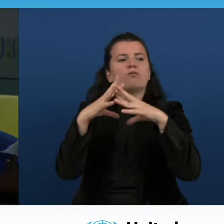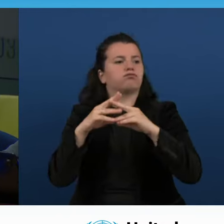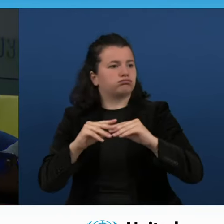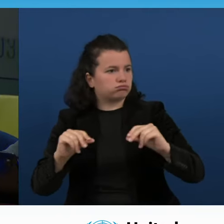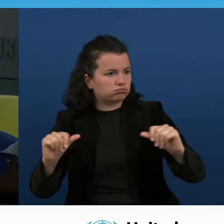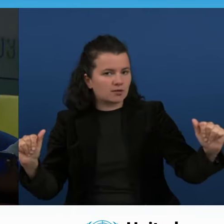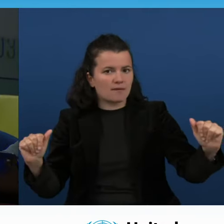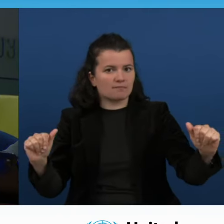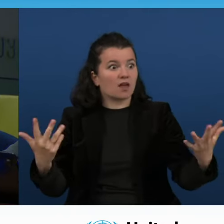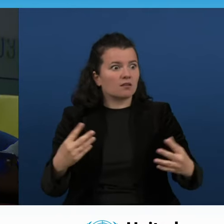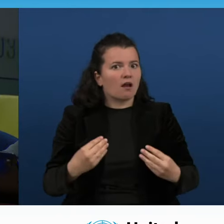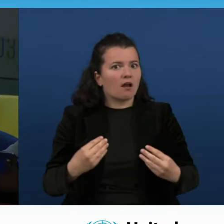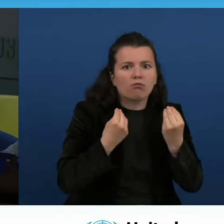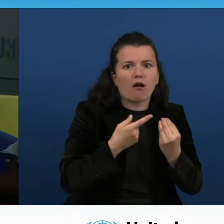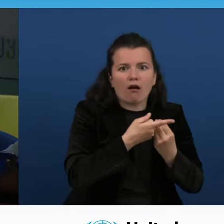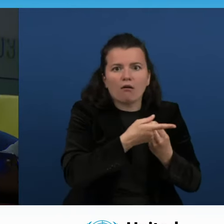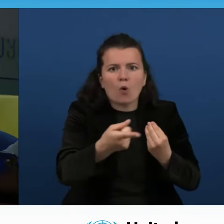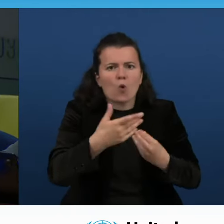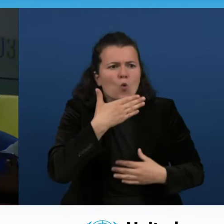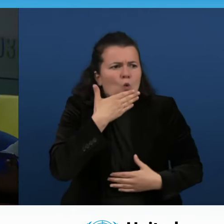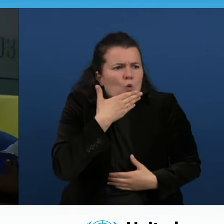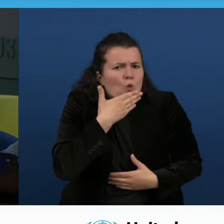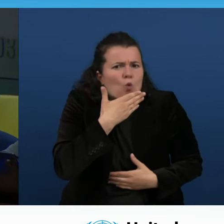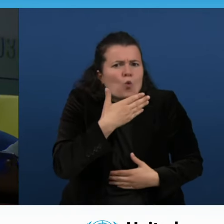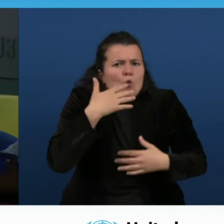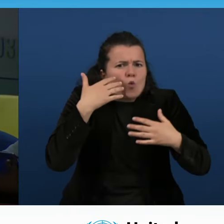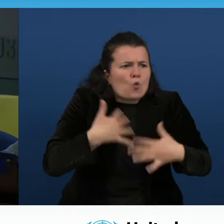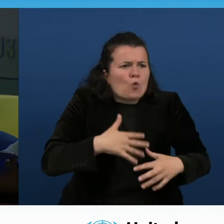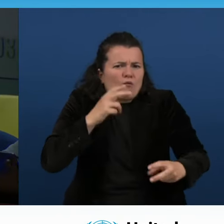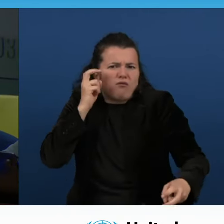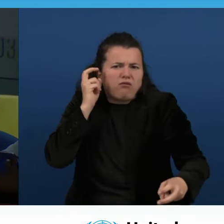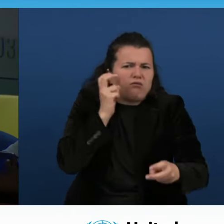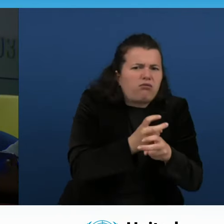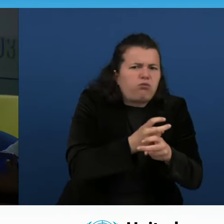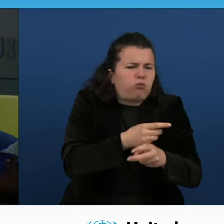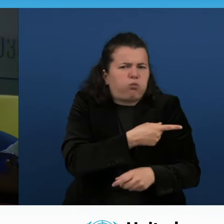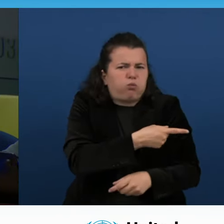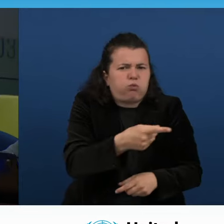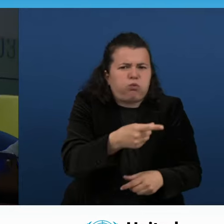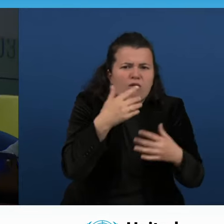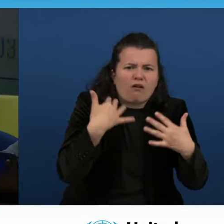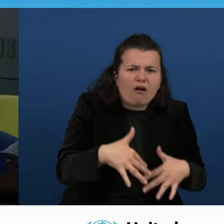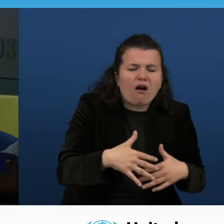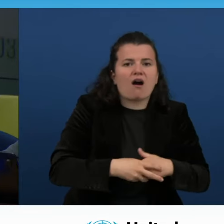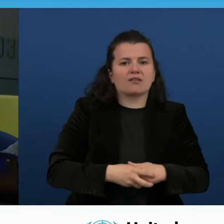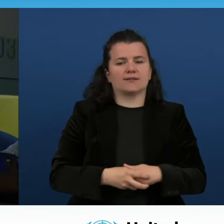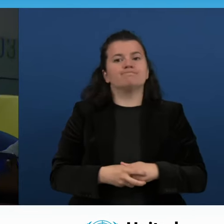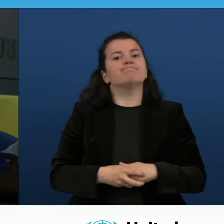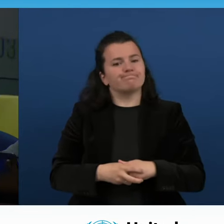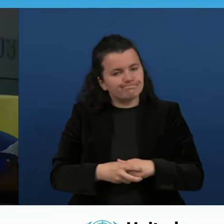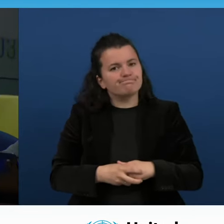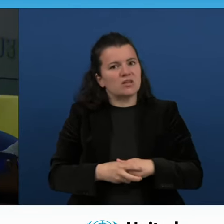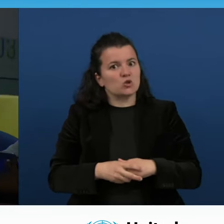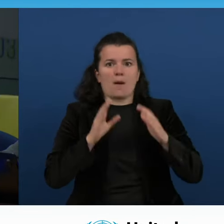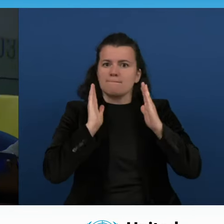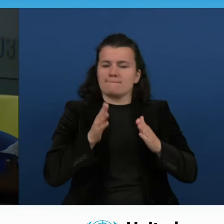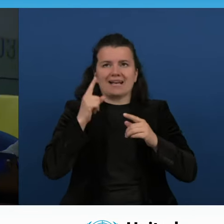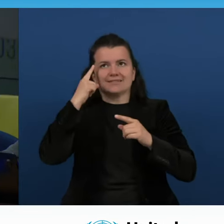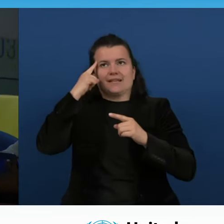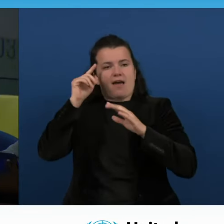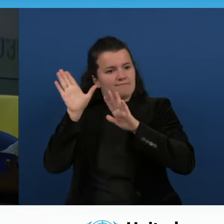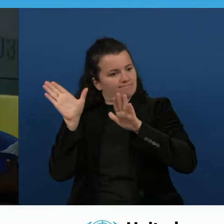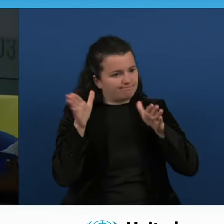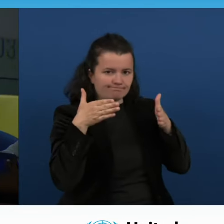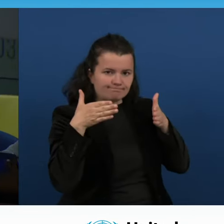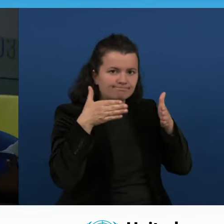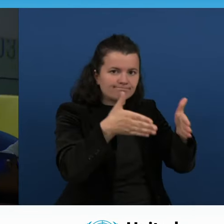victims. The same statement proclaimed that the education of young people, as well as the ideas in a spirit of peace and